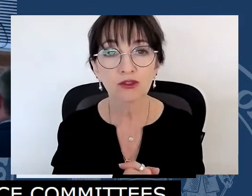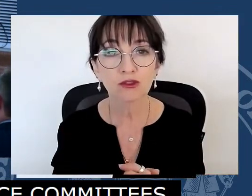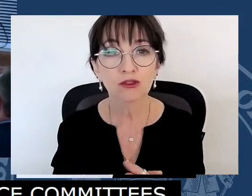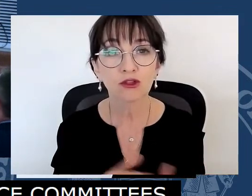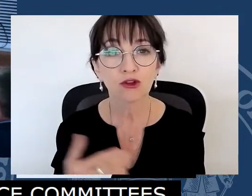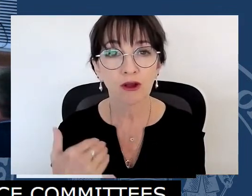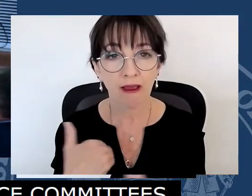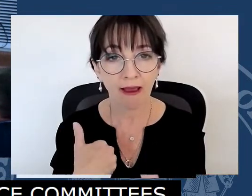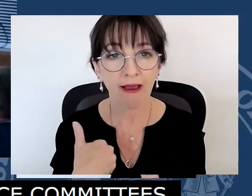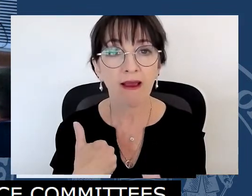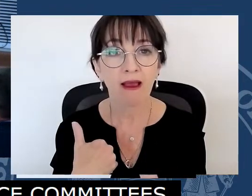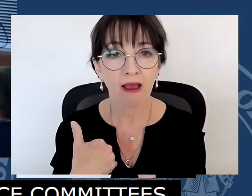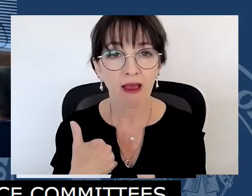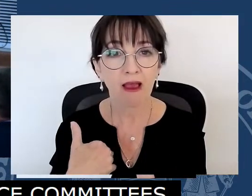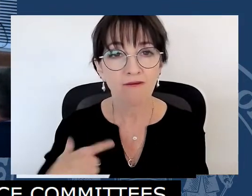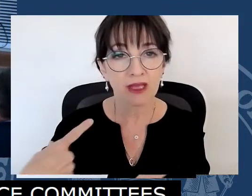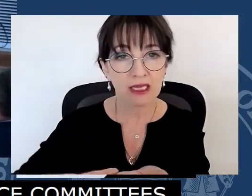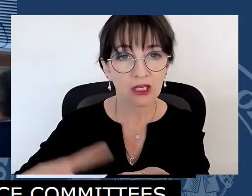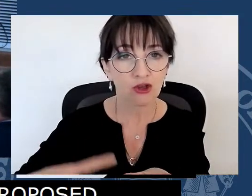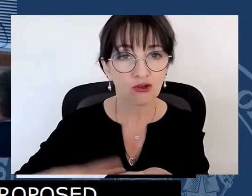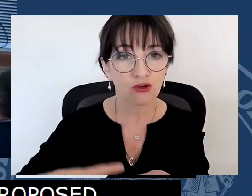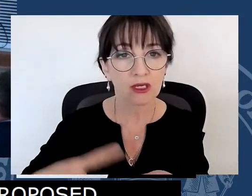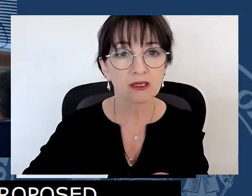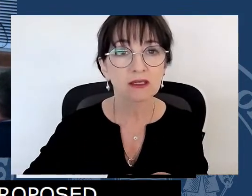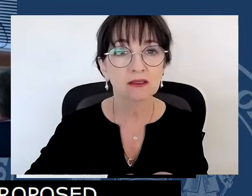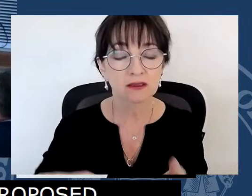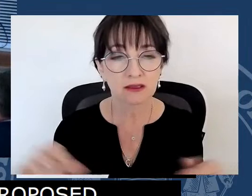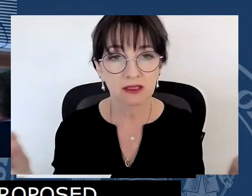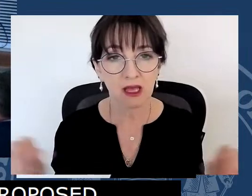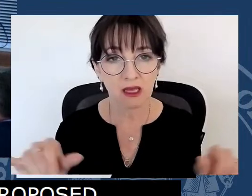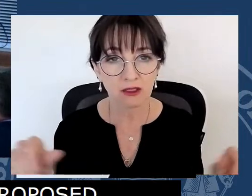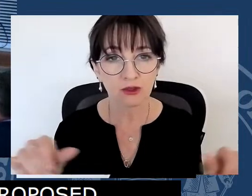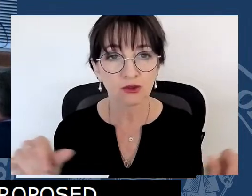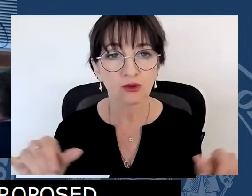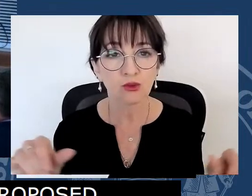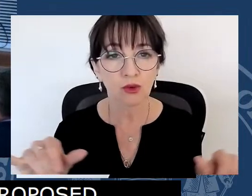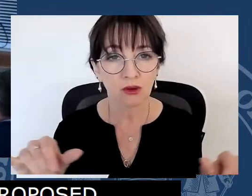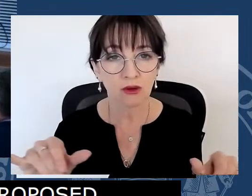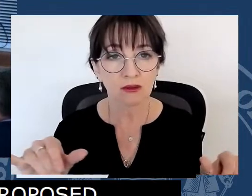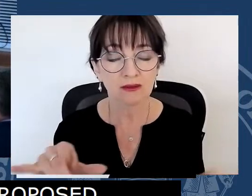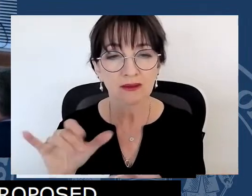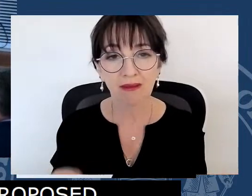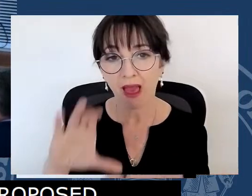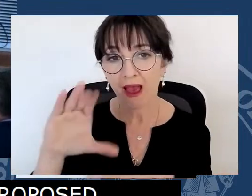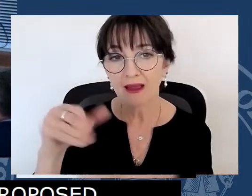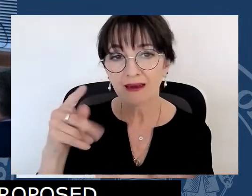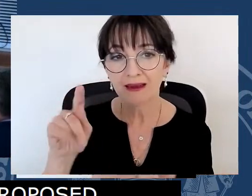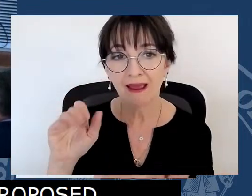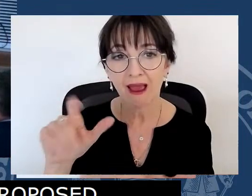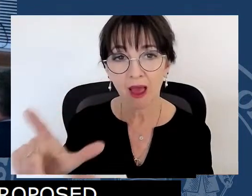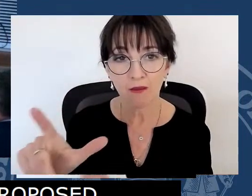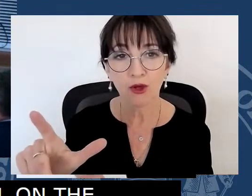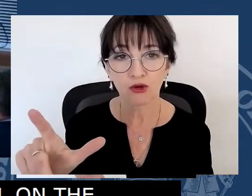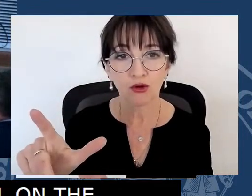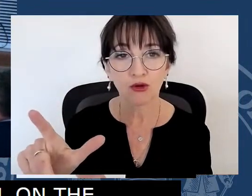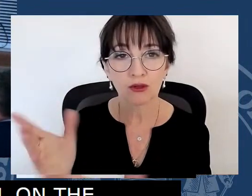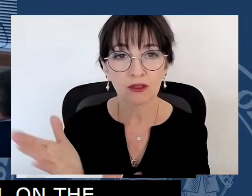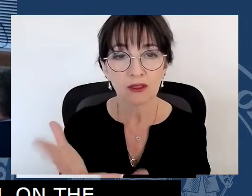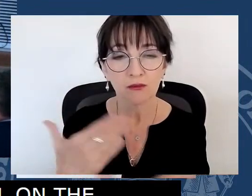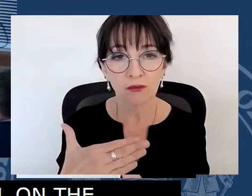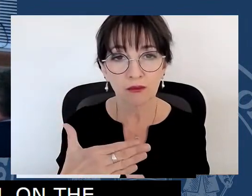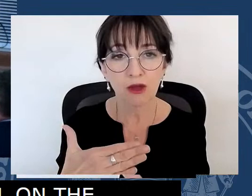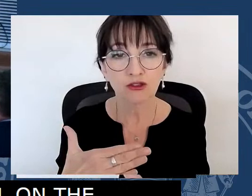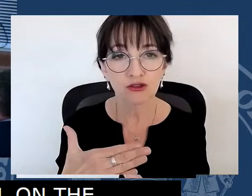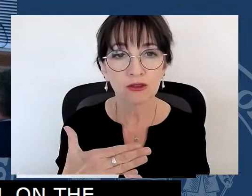both on the operating budget side. The bond bill is the capital budget, so for buildings like this and